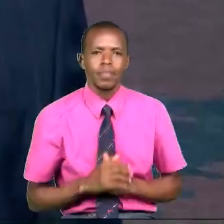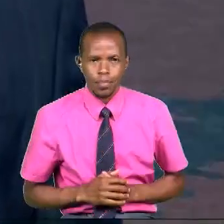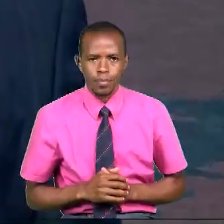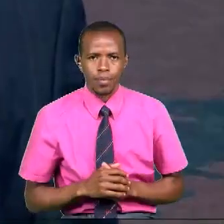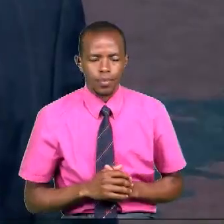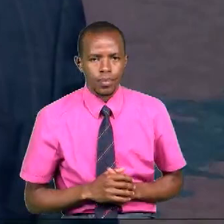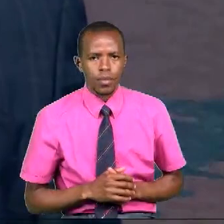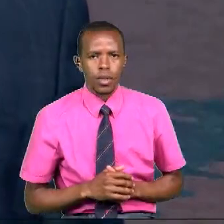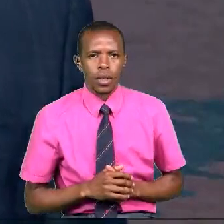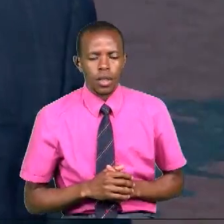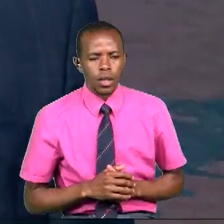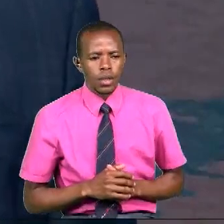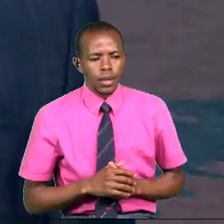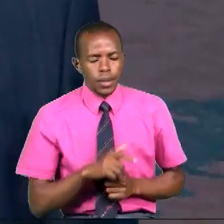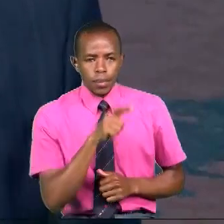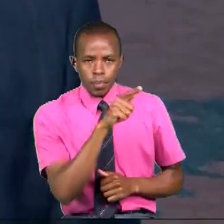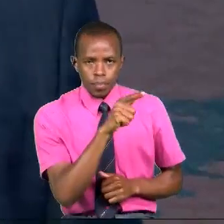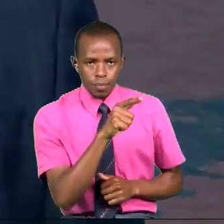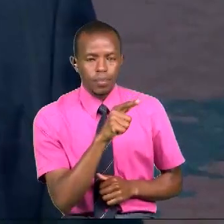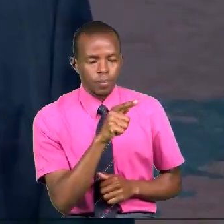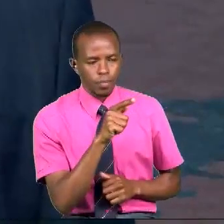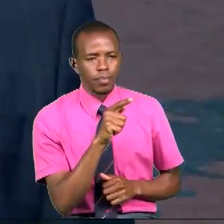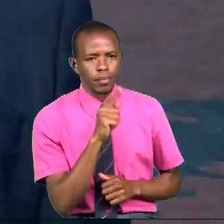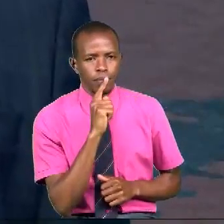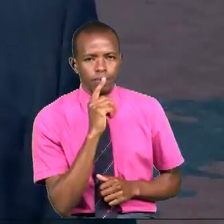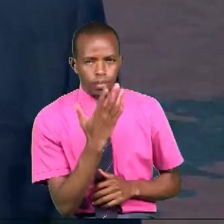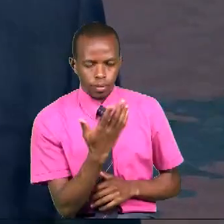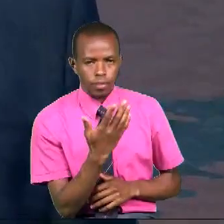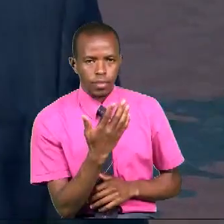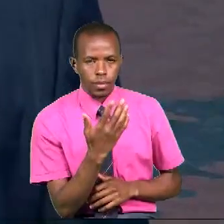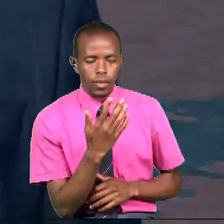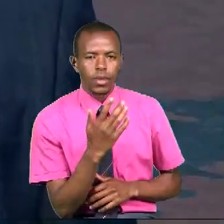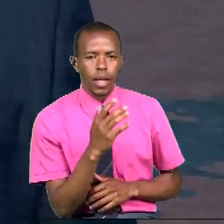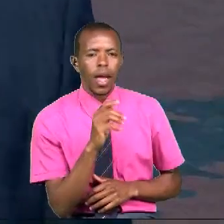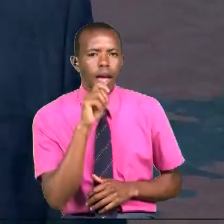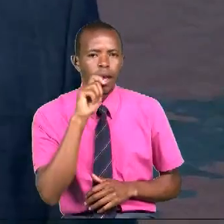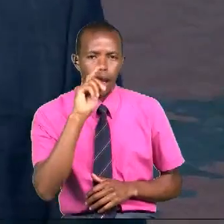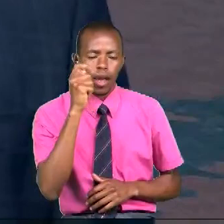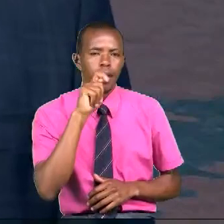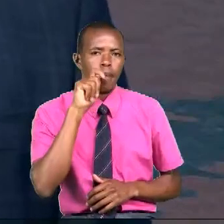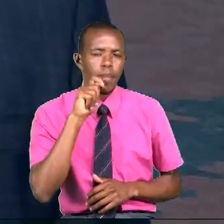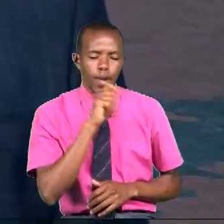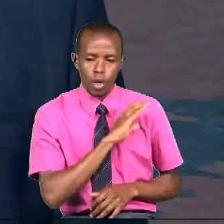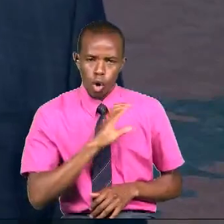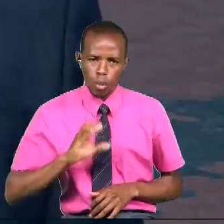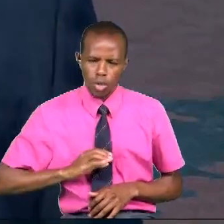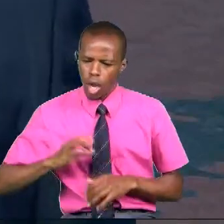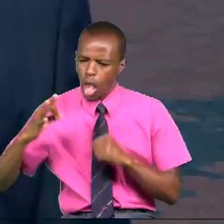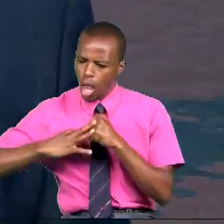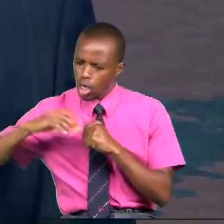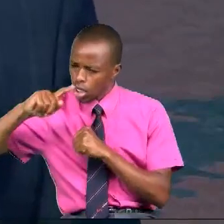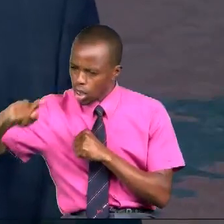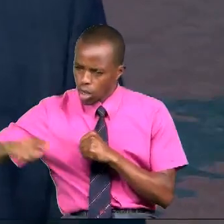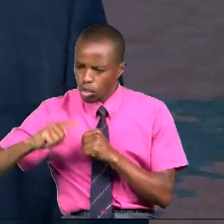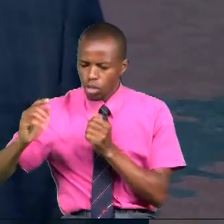brought out a clear rationale. You realize that he talks about Kenya Meat Commission that was collecting only 8,000 shillings per day. Today